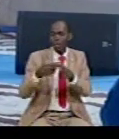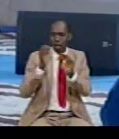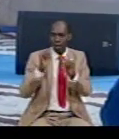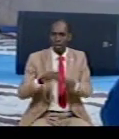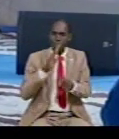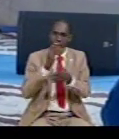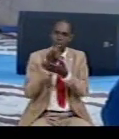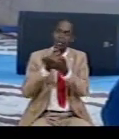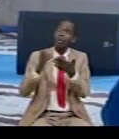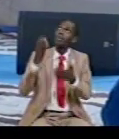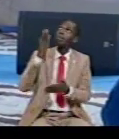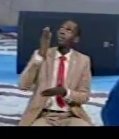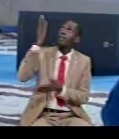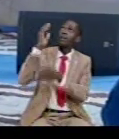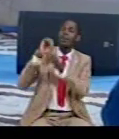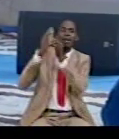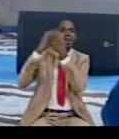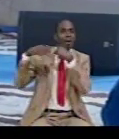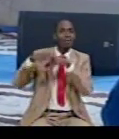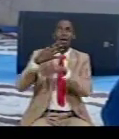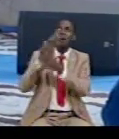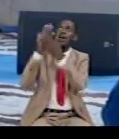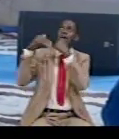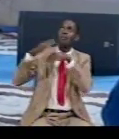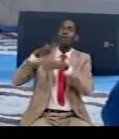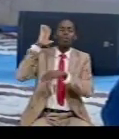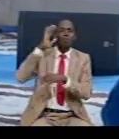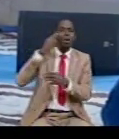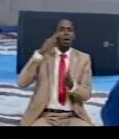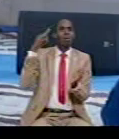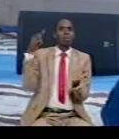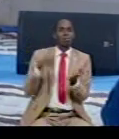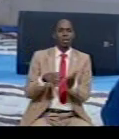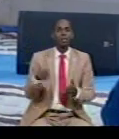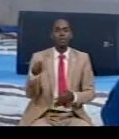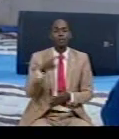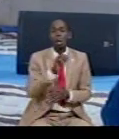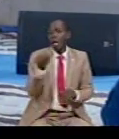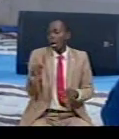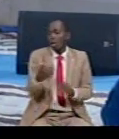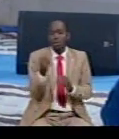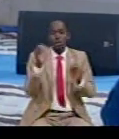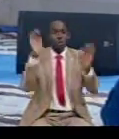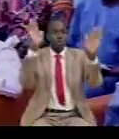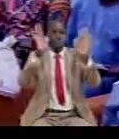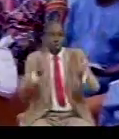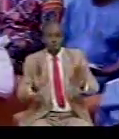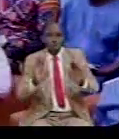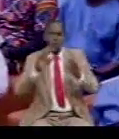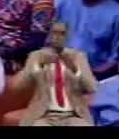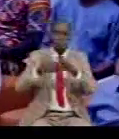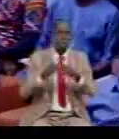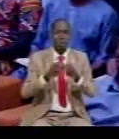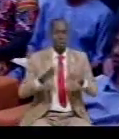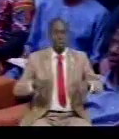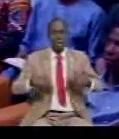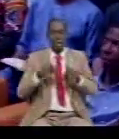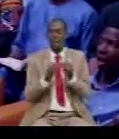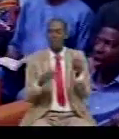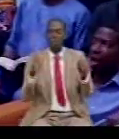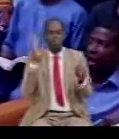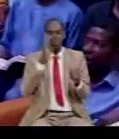of life and heaven will recognize you. And any trouble in your life, everything will vanish